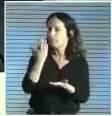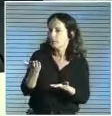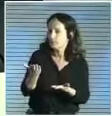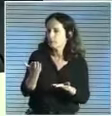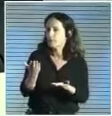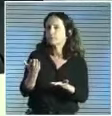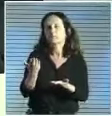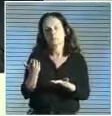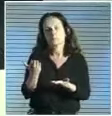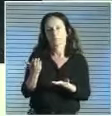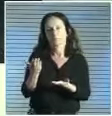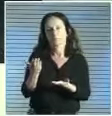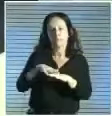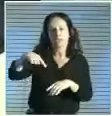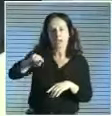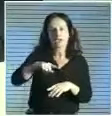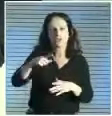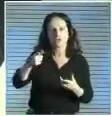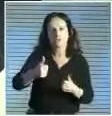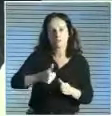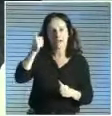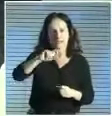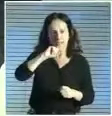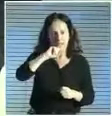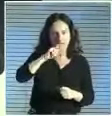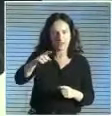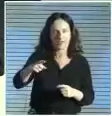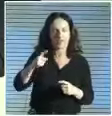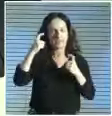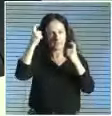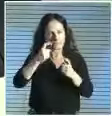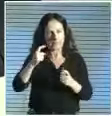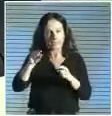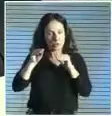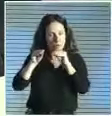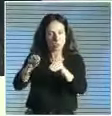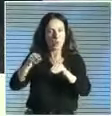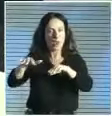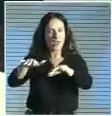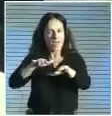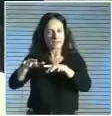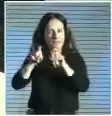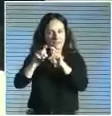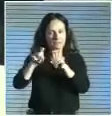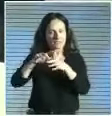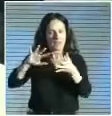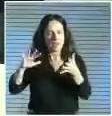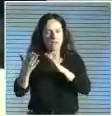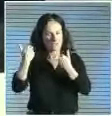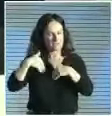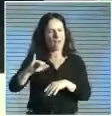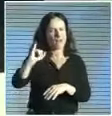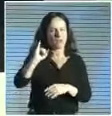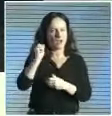try to transform their activity. They already have a big challenge being